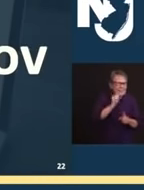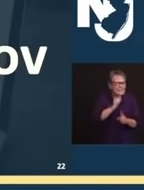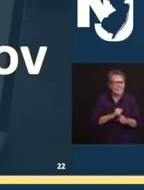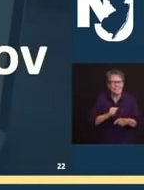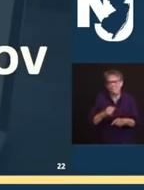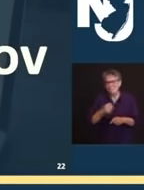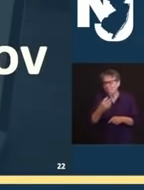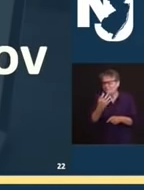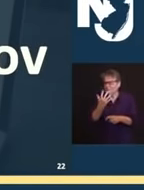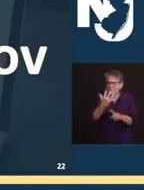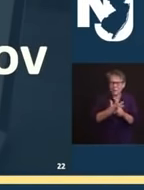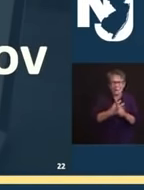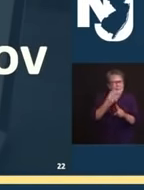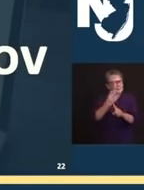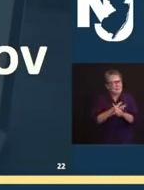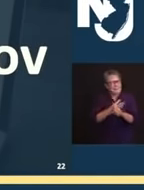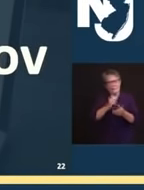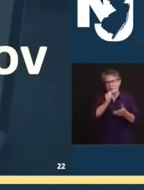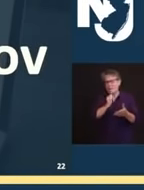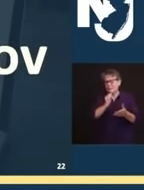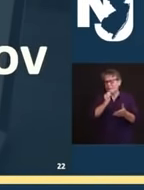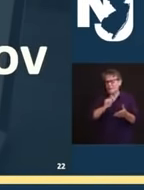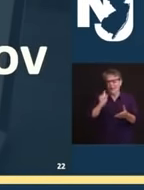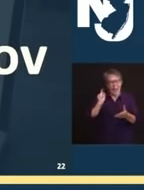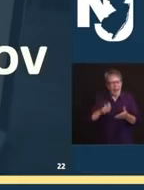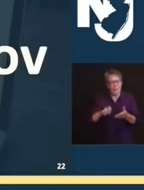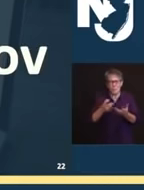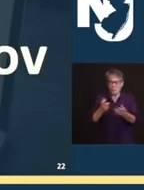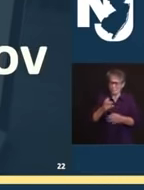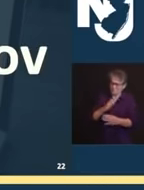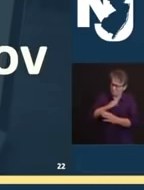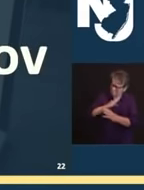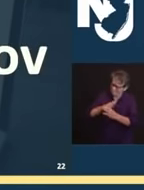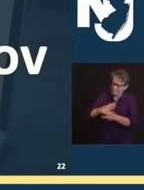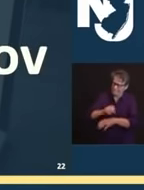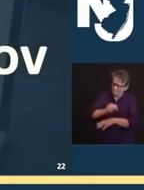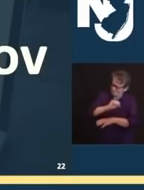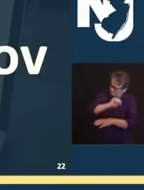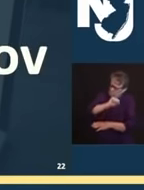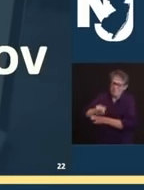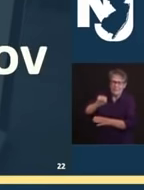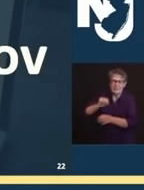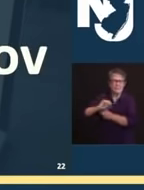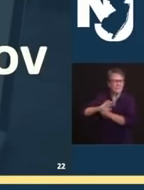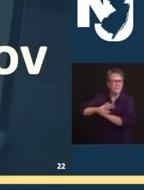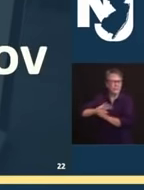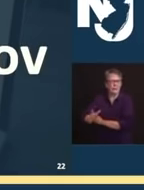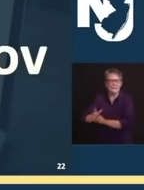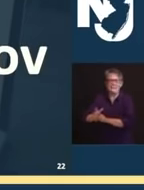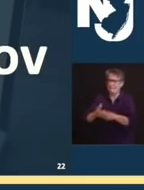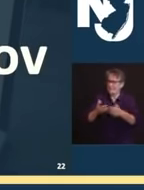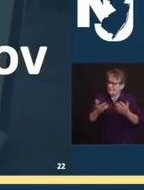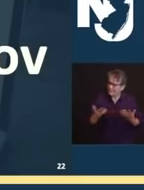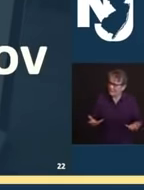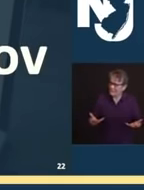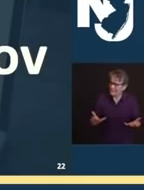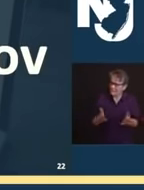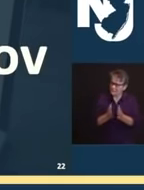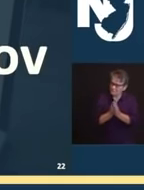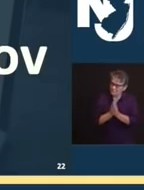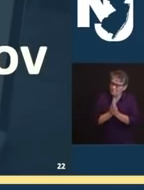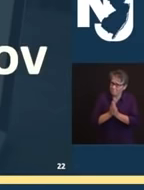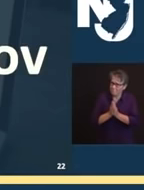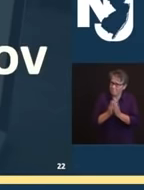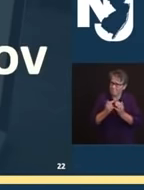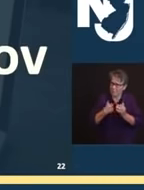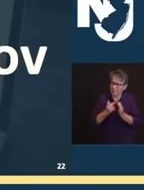this virus with a vaccine on the horizon. Okay, before I turn things over to Senator Booker, 3 people we lost over the past